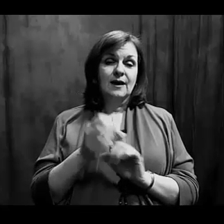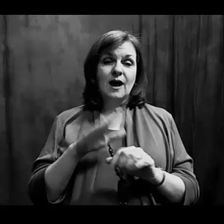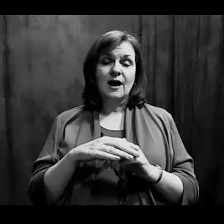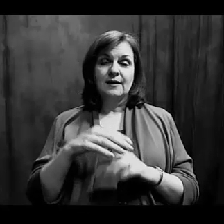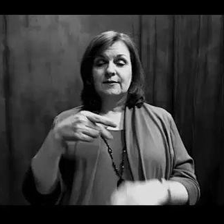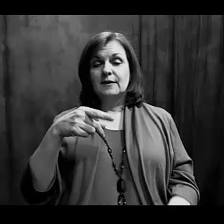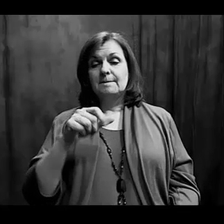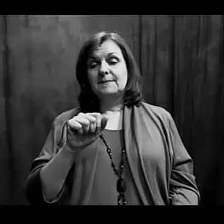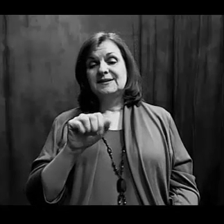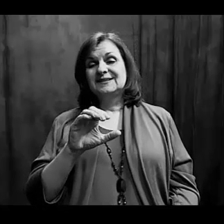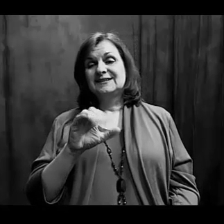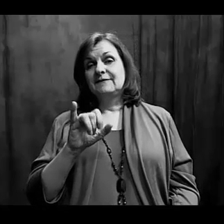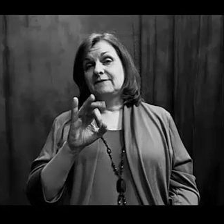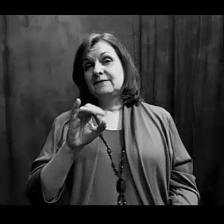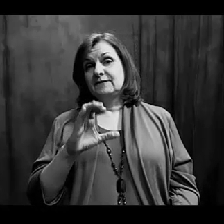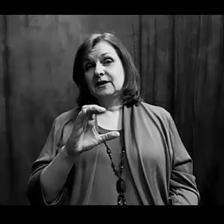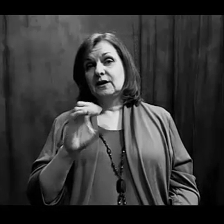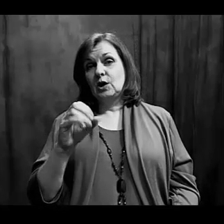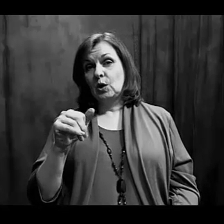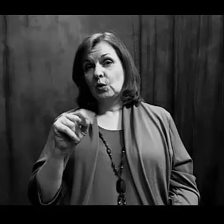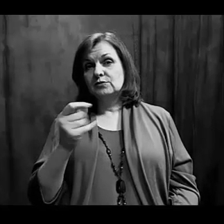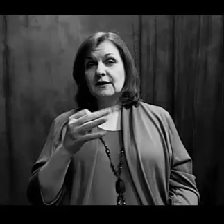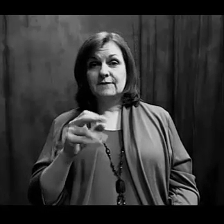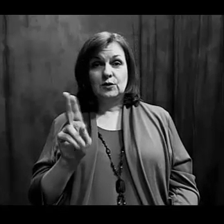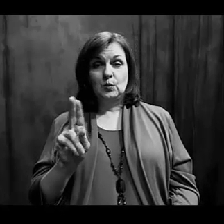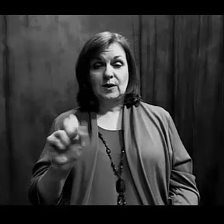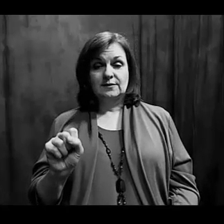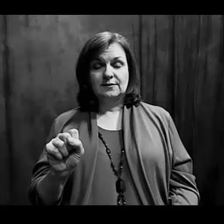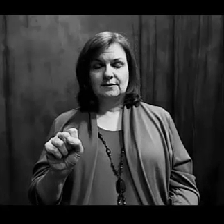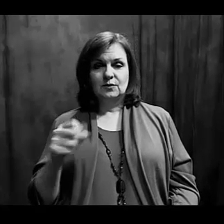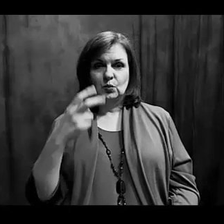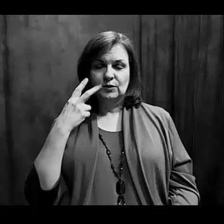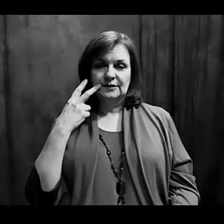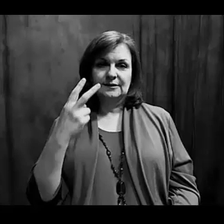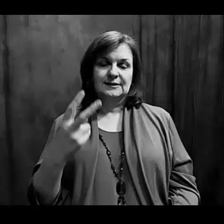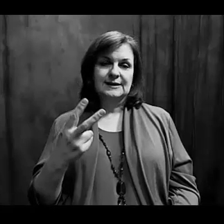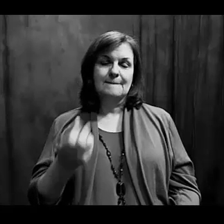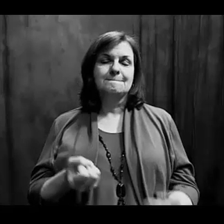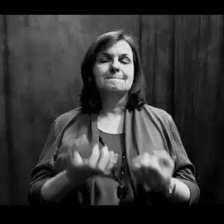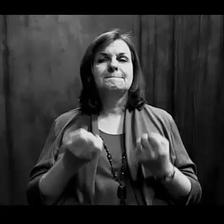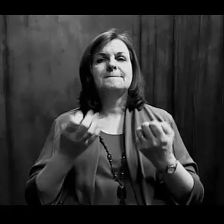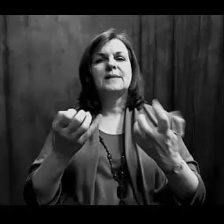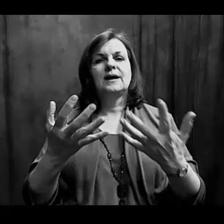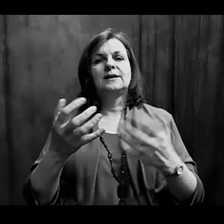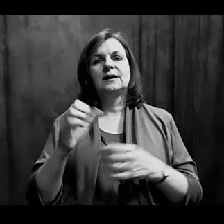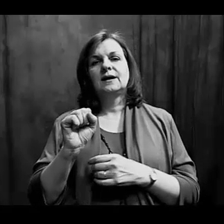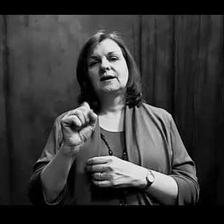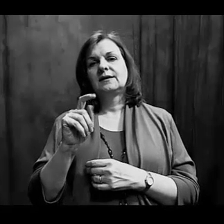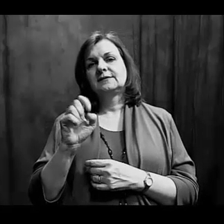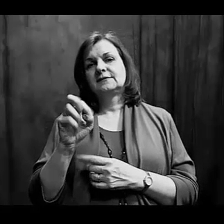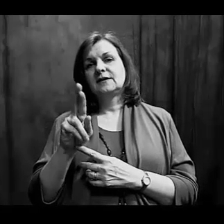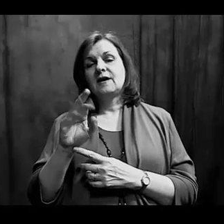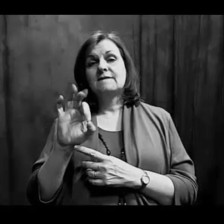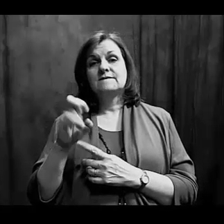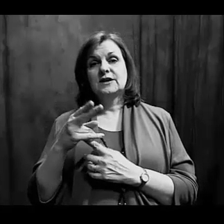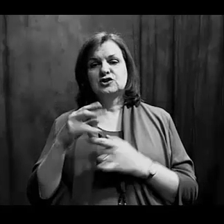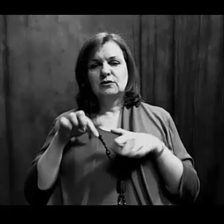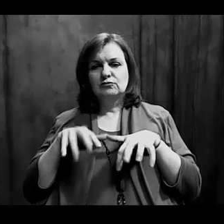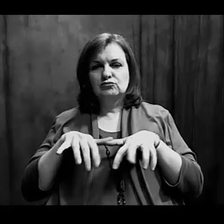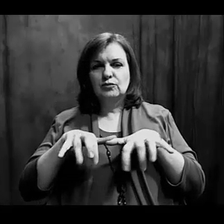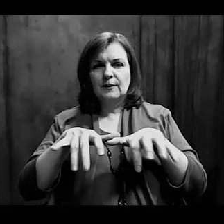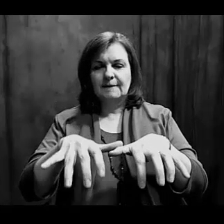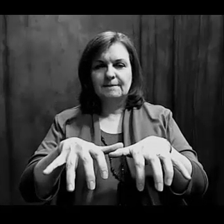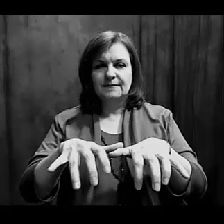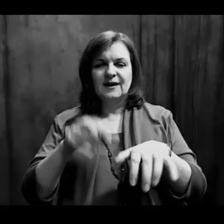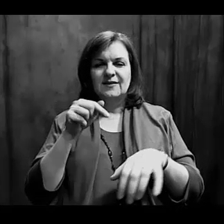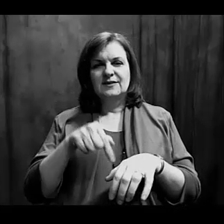this case, on the Pacific coast of the United States, we look at huge numbers of